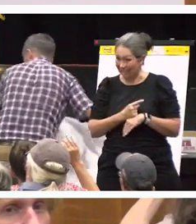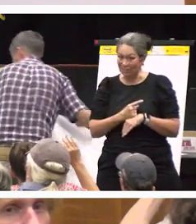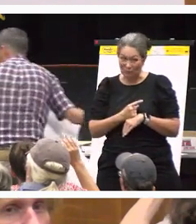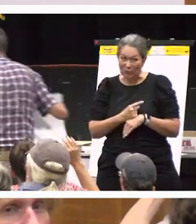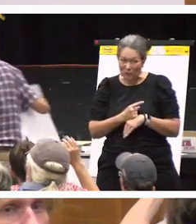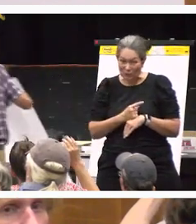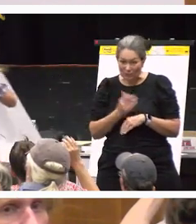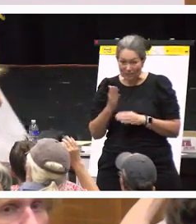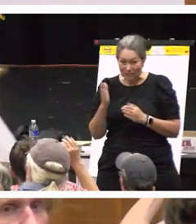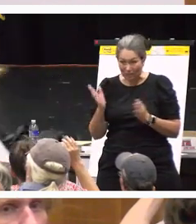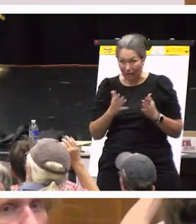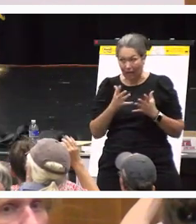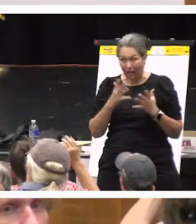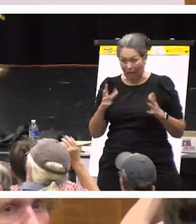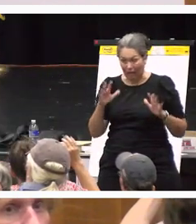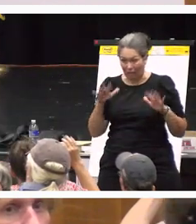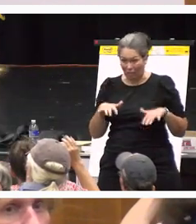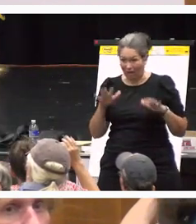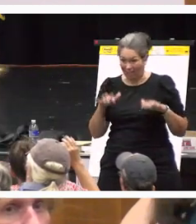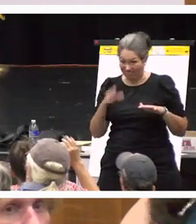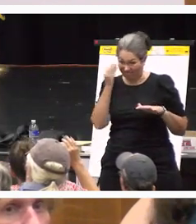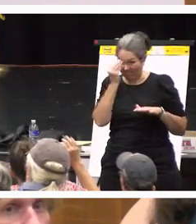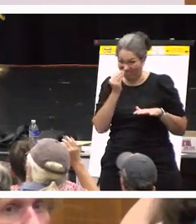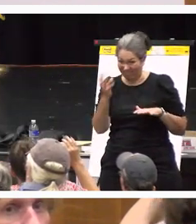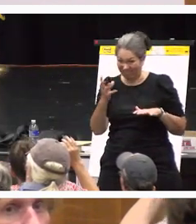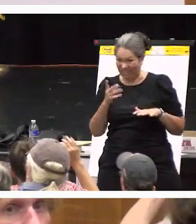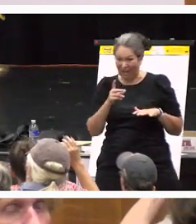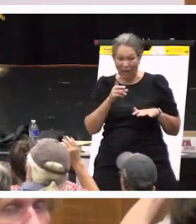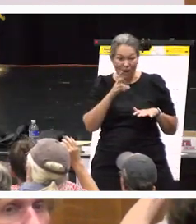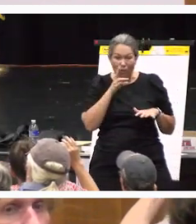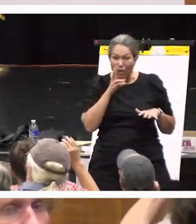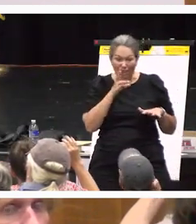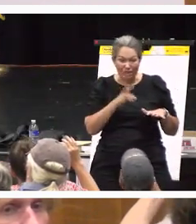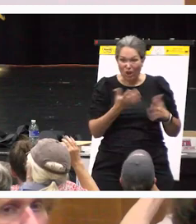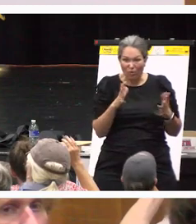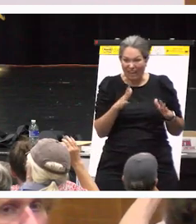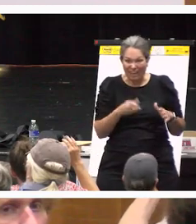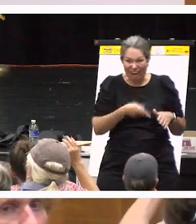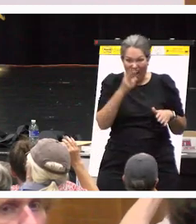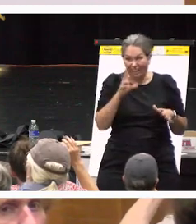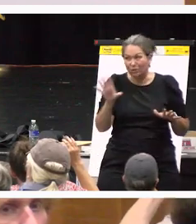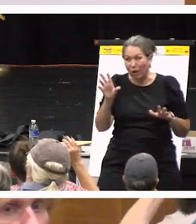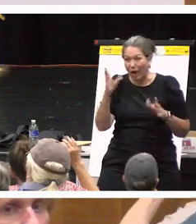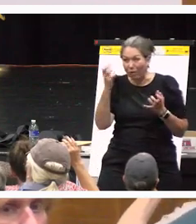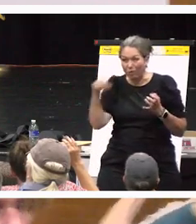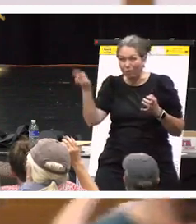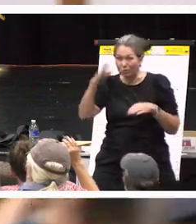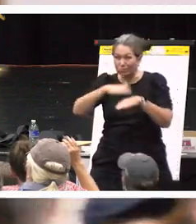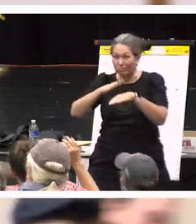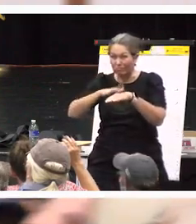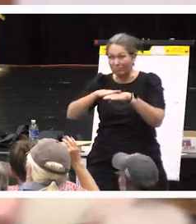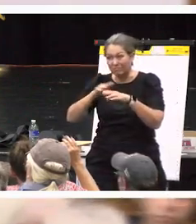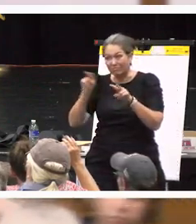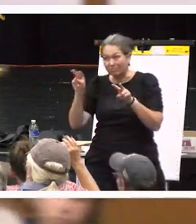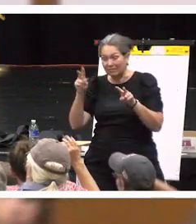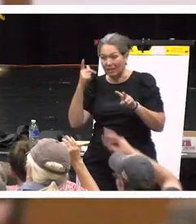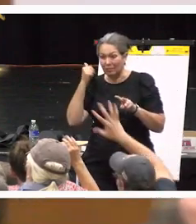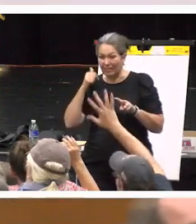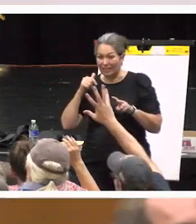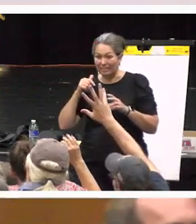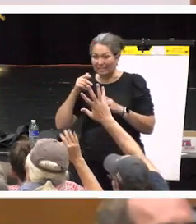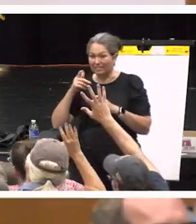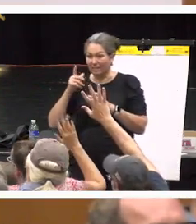rain, and the groundwater's at max, and the rivers are high, so everybody pay attention. Yes, thank you. It's ominous to